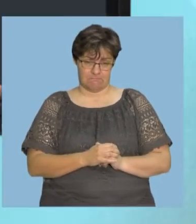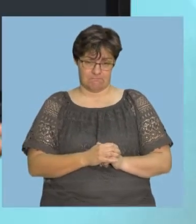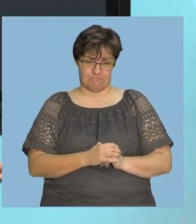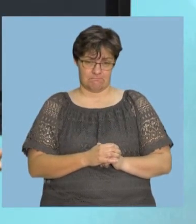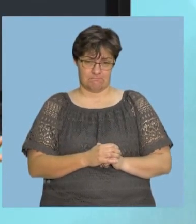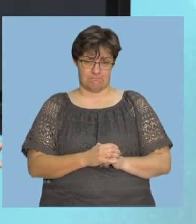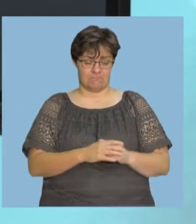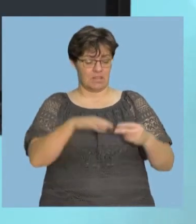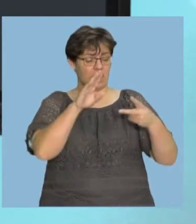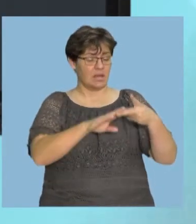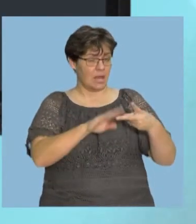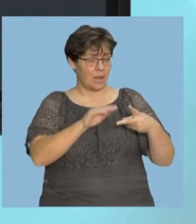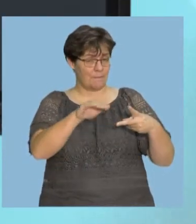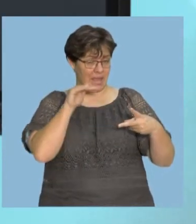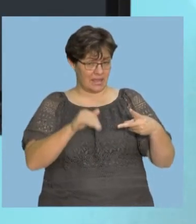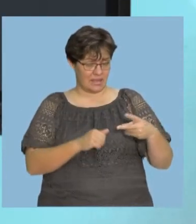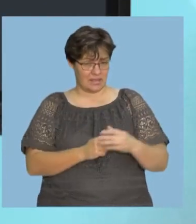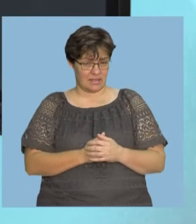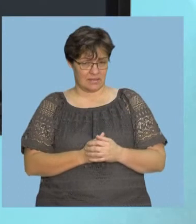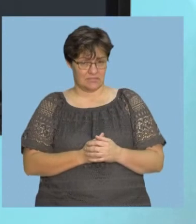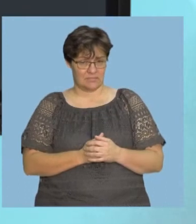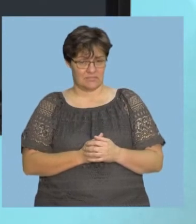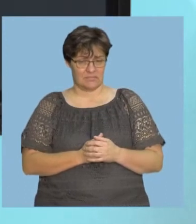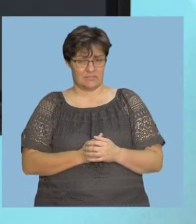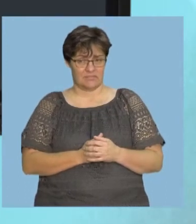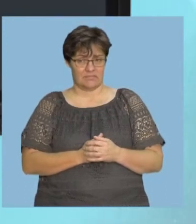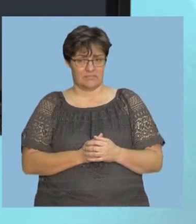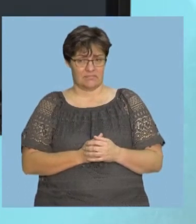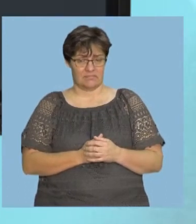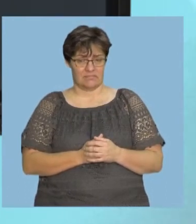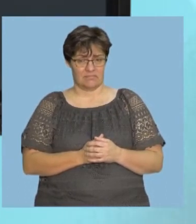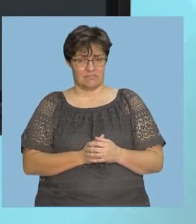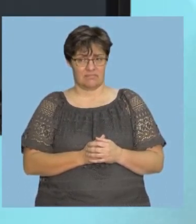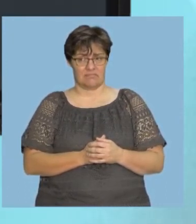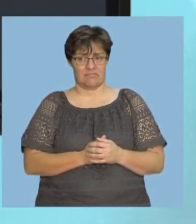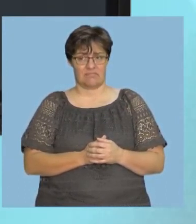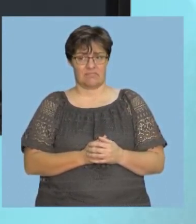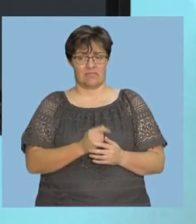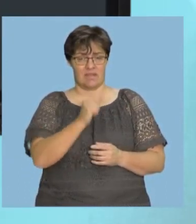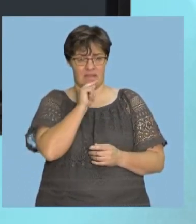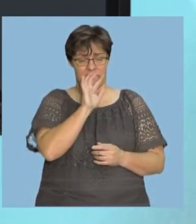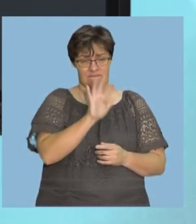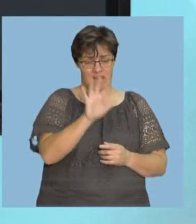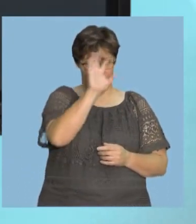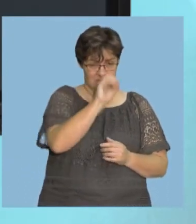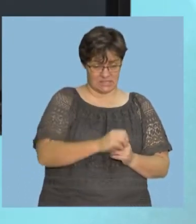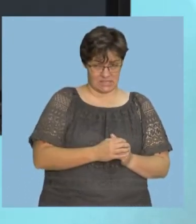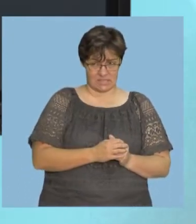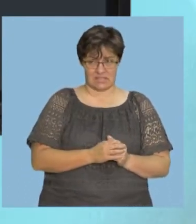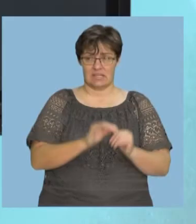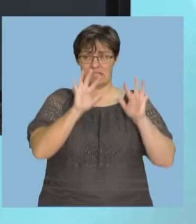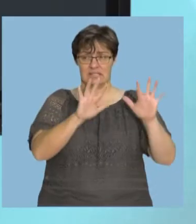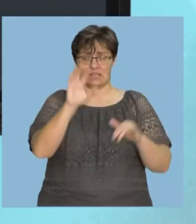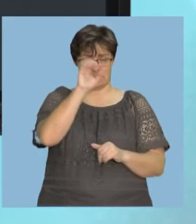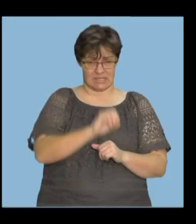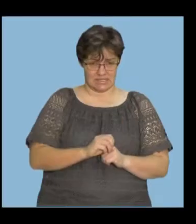Then the second bank, which is shortlisted by the hedge fund manager, they made a 5%, a